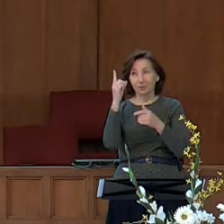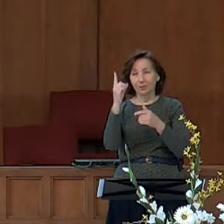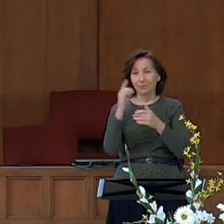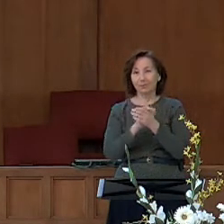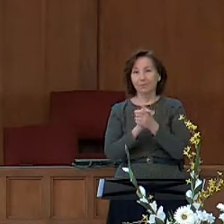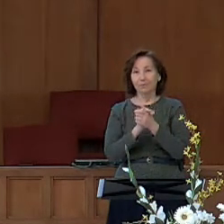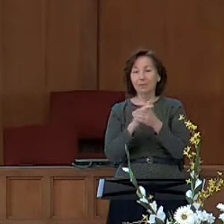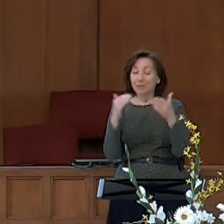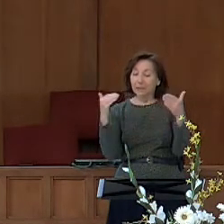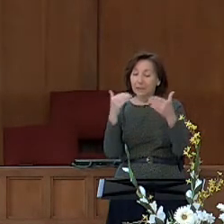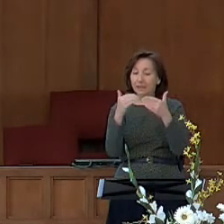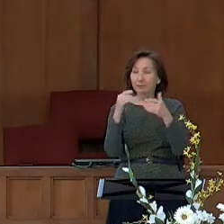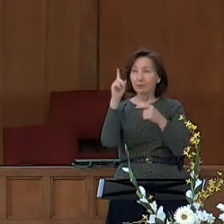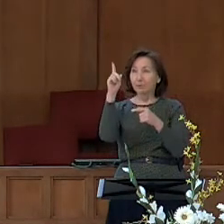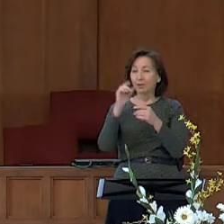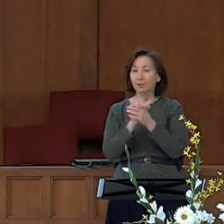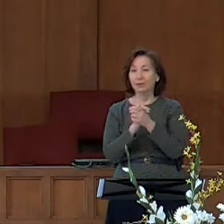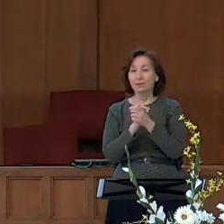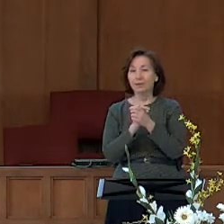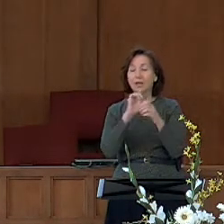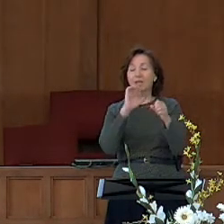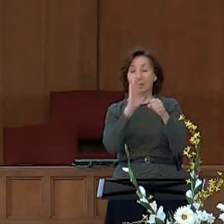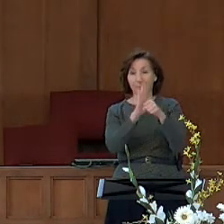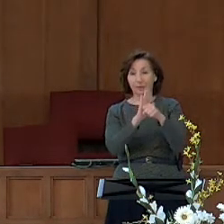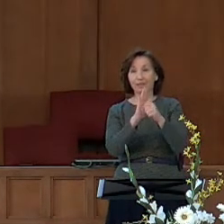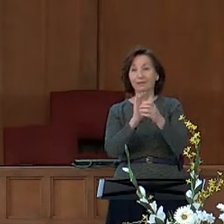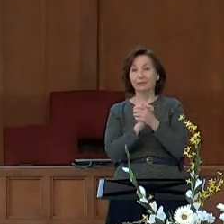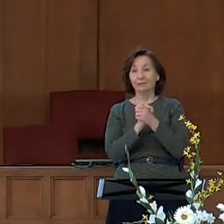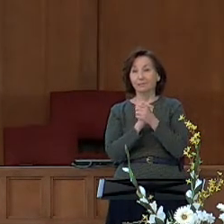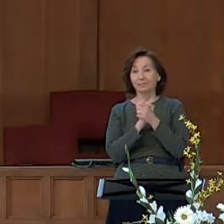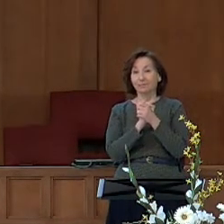being intimate with you, committing